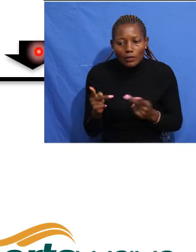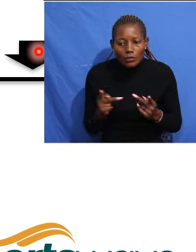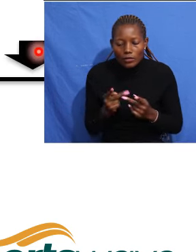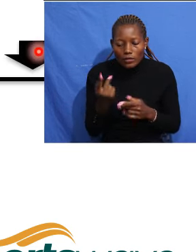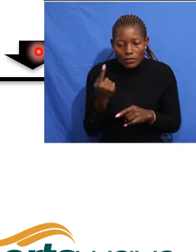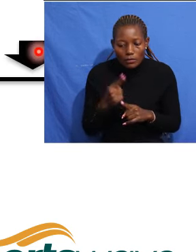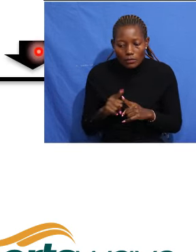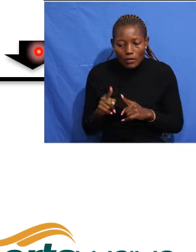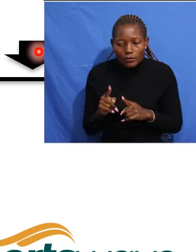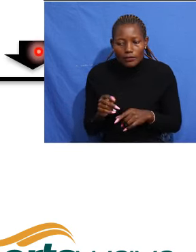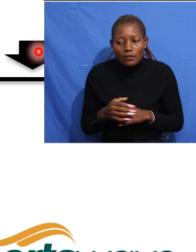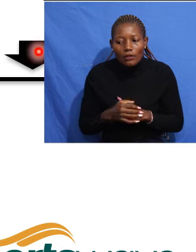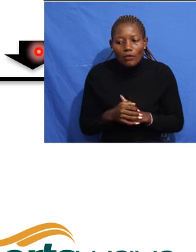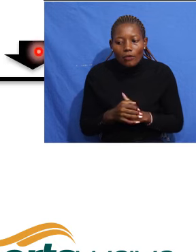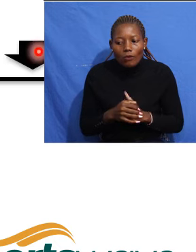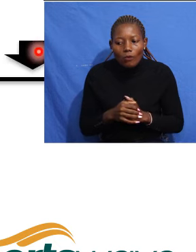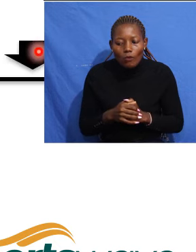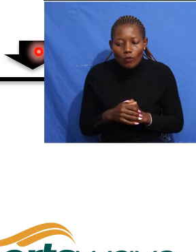But is it?